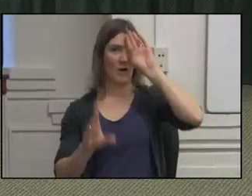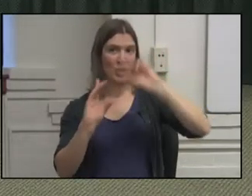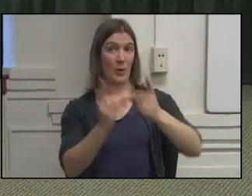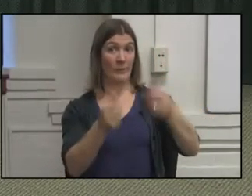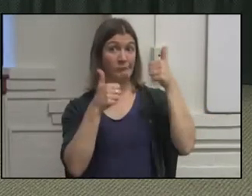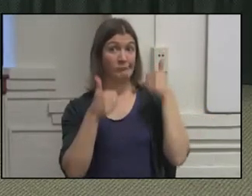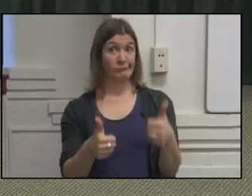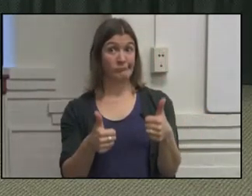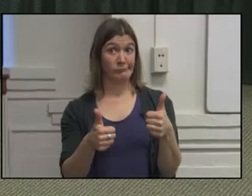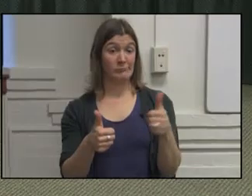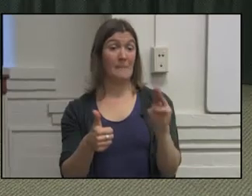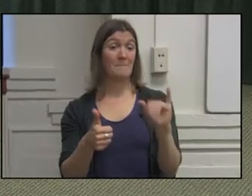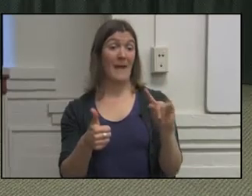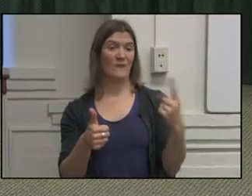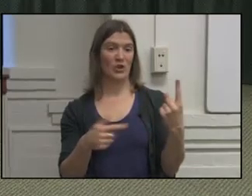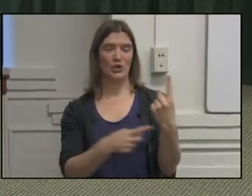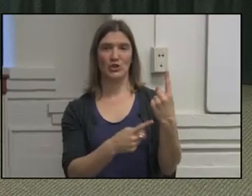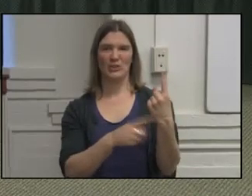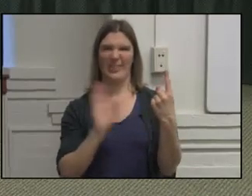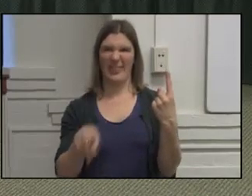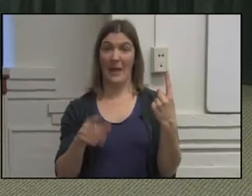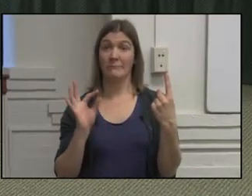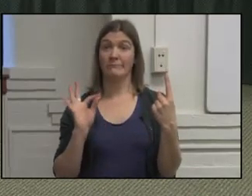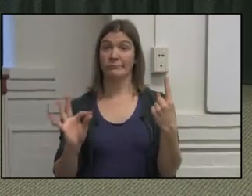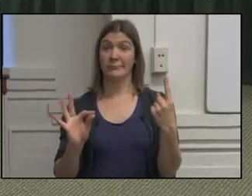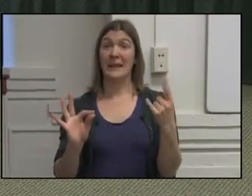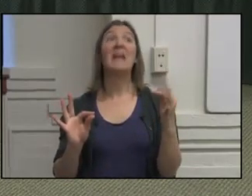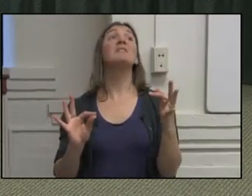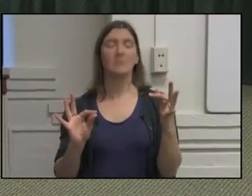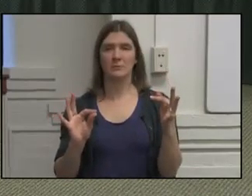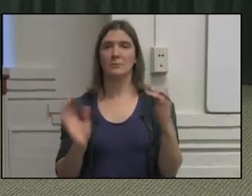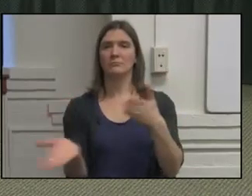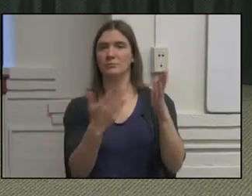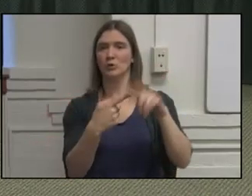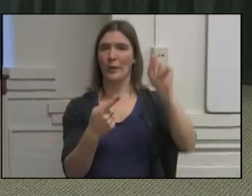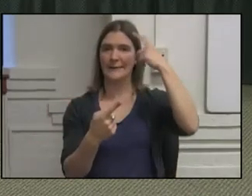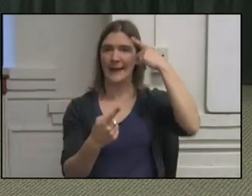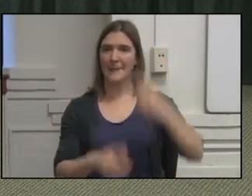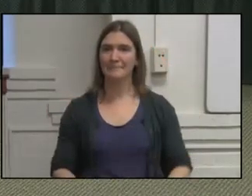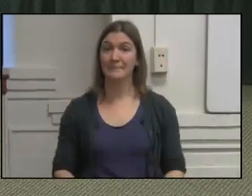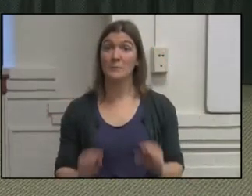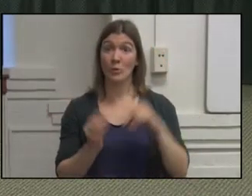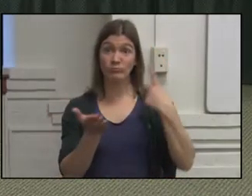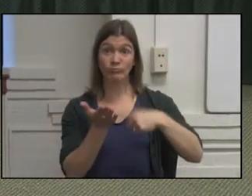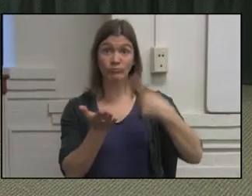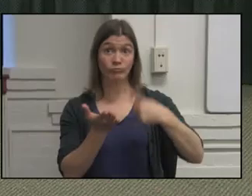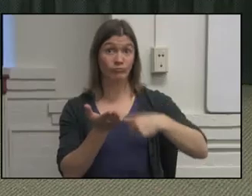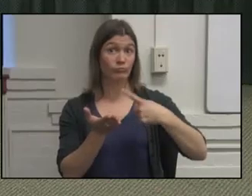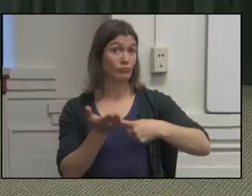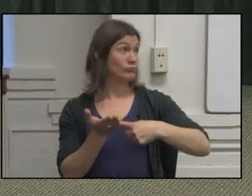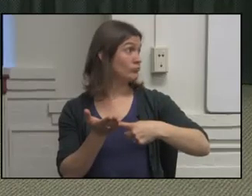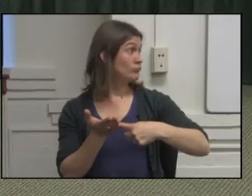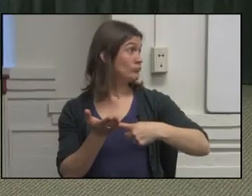Department no later than May 1st, 2019. Is there any additional discussion on this